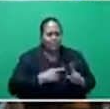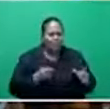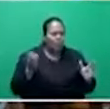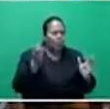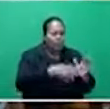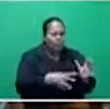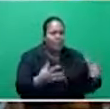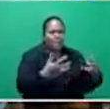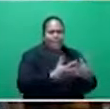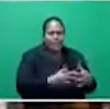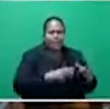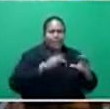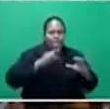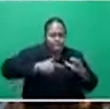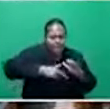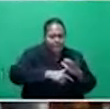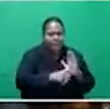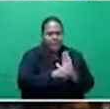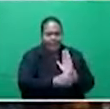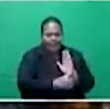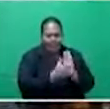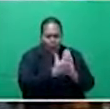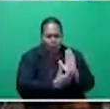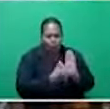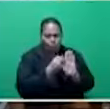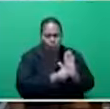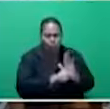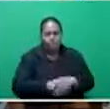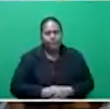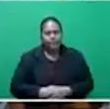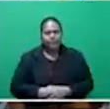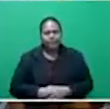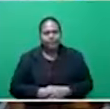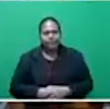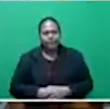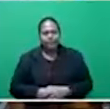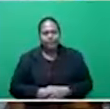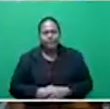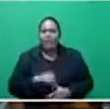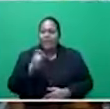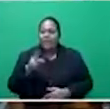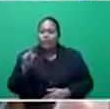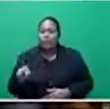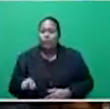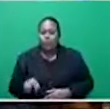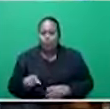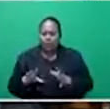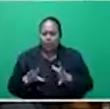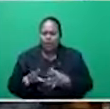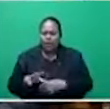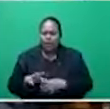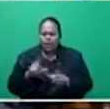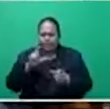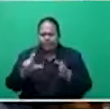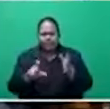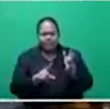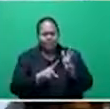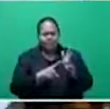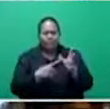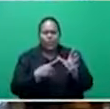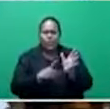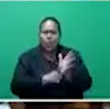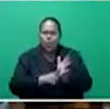the Mining Act will set out the parameters. If you're going to, for example, do bauxite mining, how are you going to get rid of the